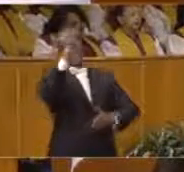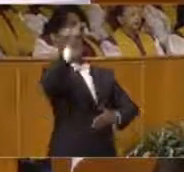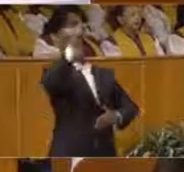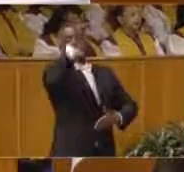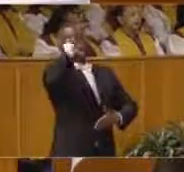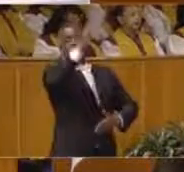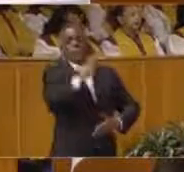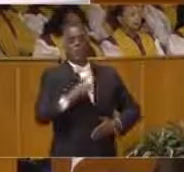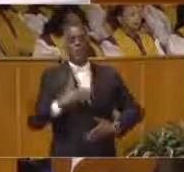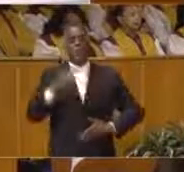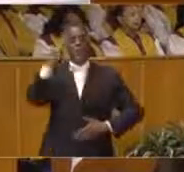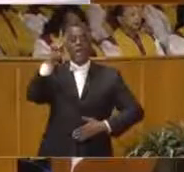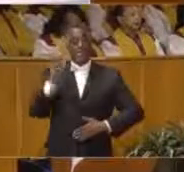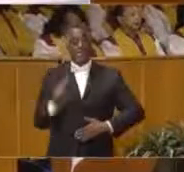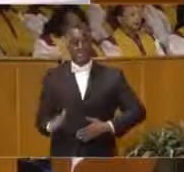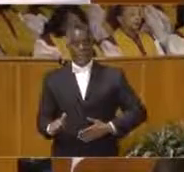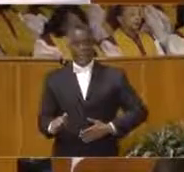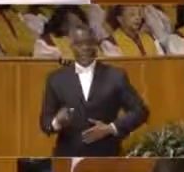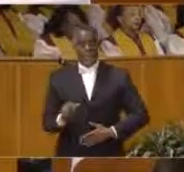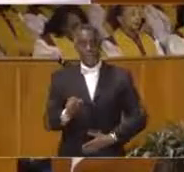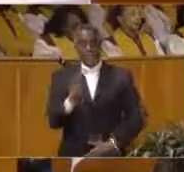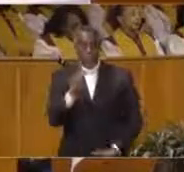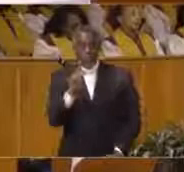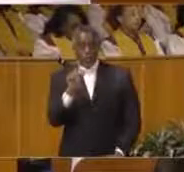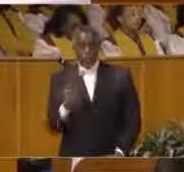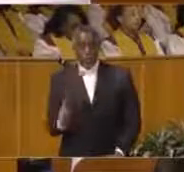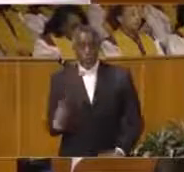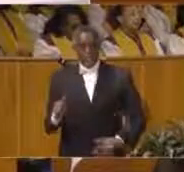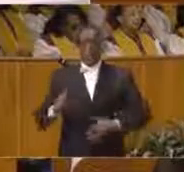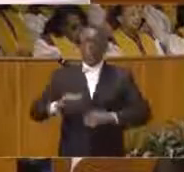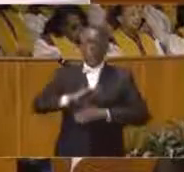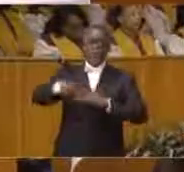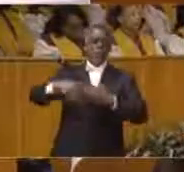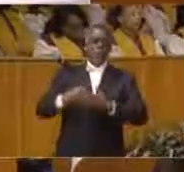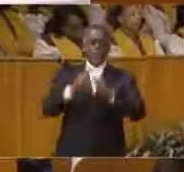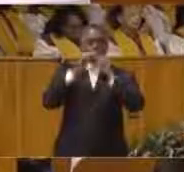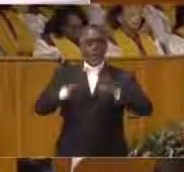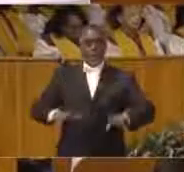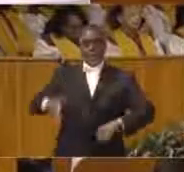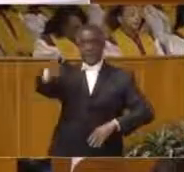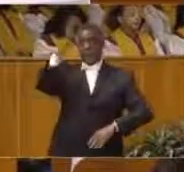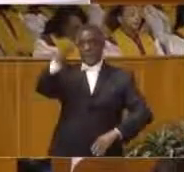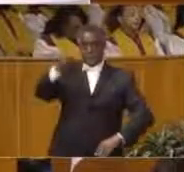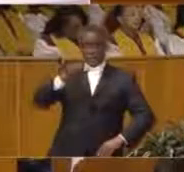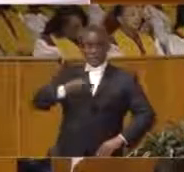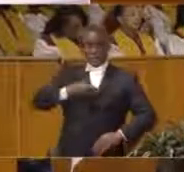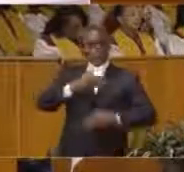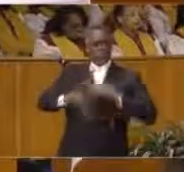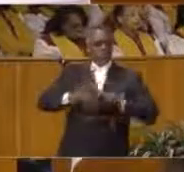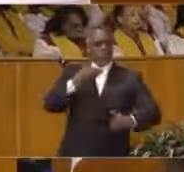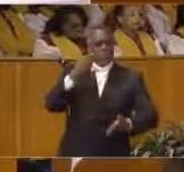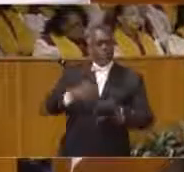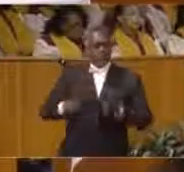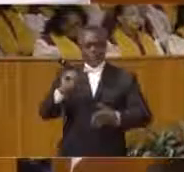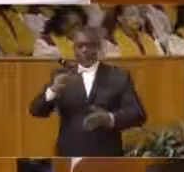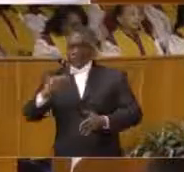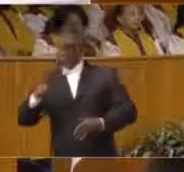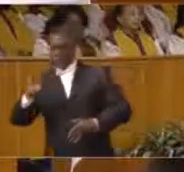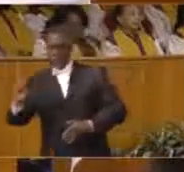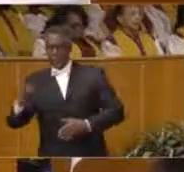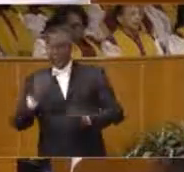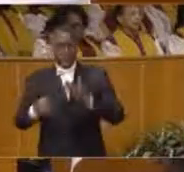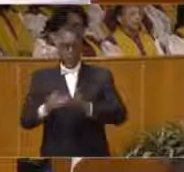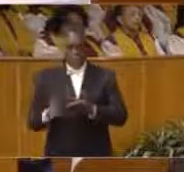Lord. That my tithe is a tenth of whatever blessing God has given, whatever resource God has given,